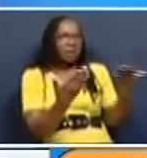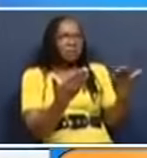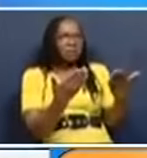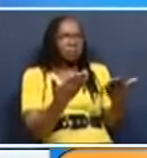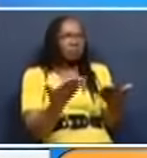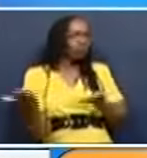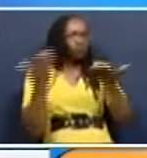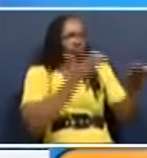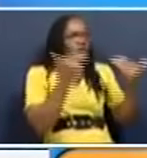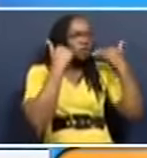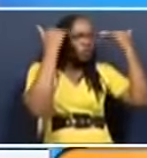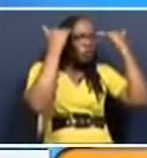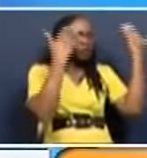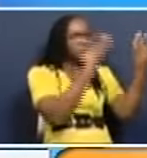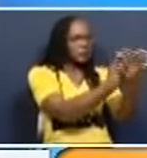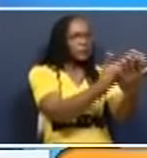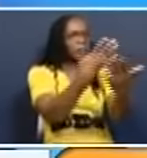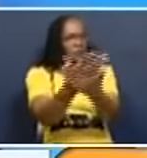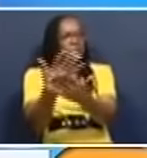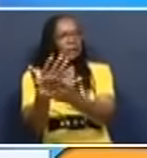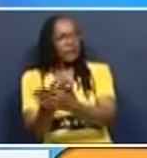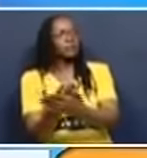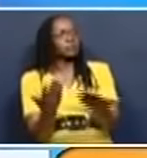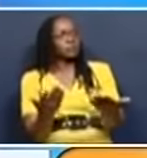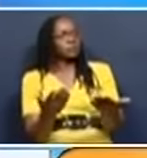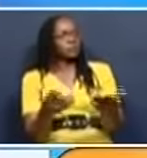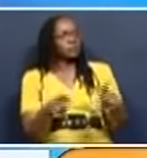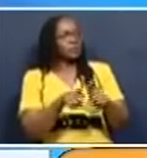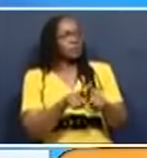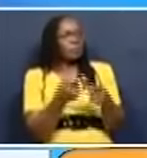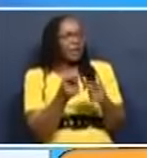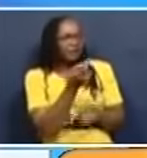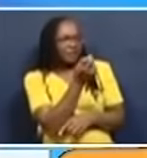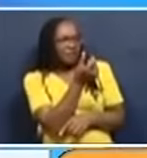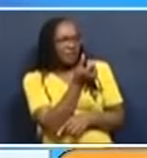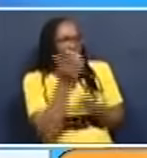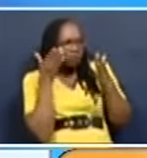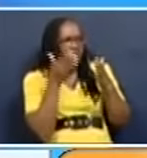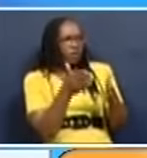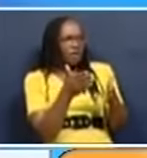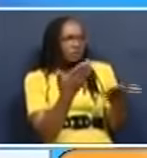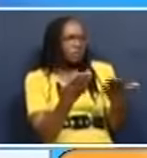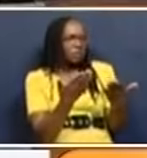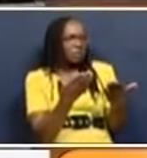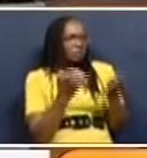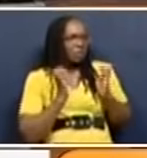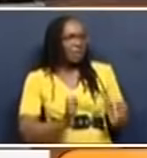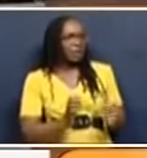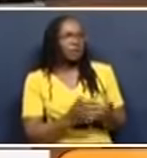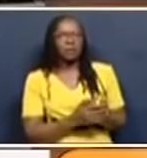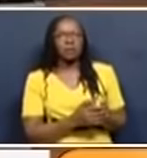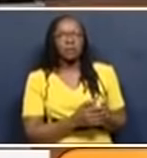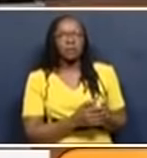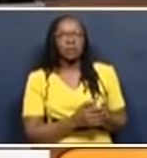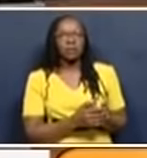prosecution, yes. and arrests, yes. and prosecution, mm. and conviction, but we haven't had a lot of convictions. Let me assure you, there